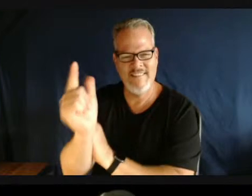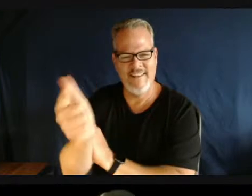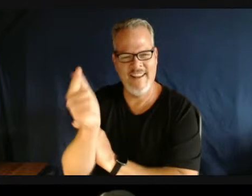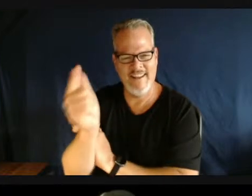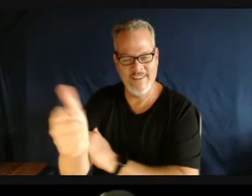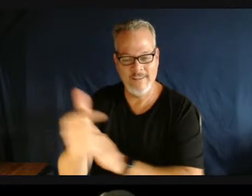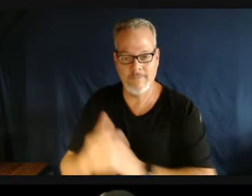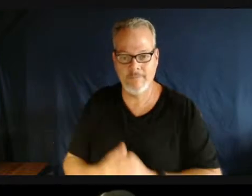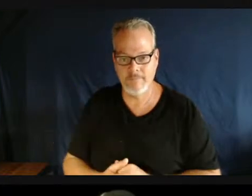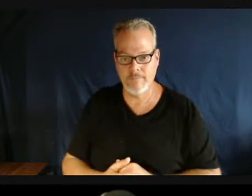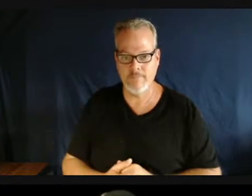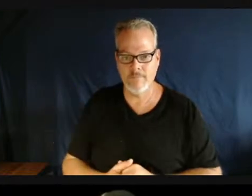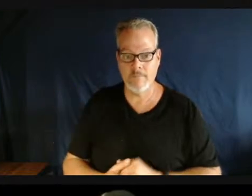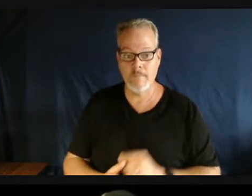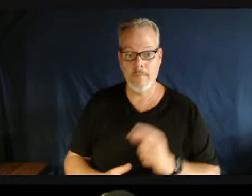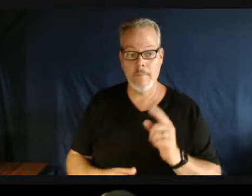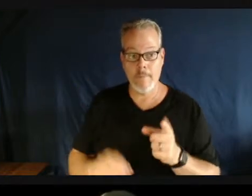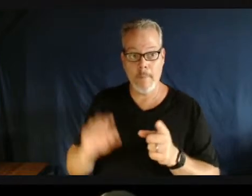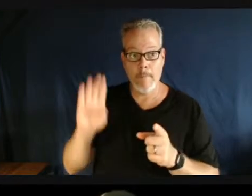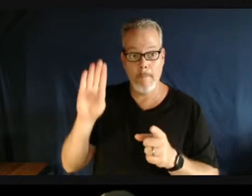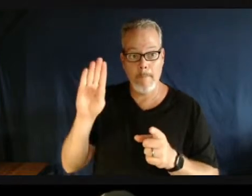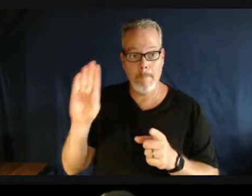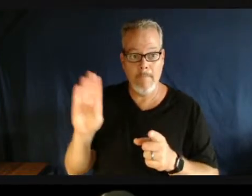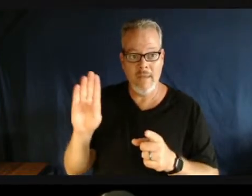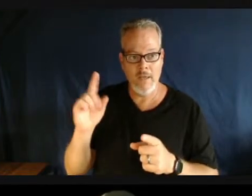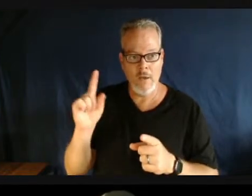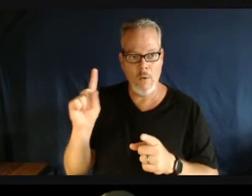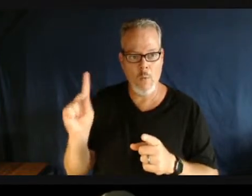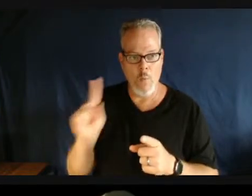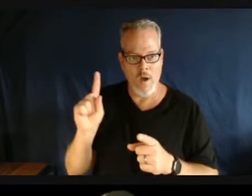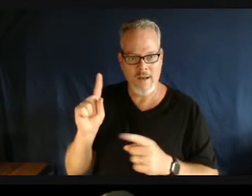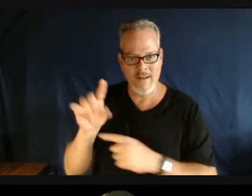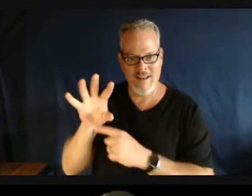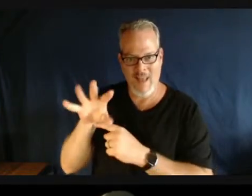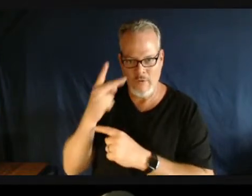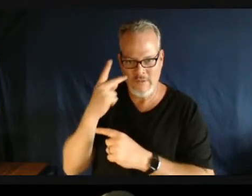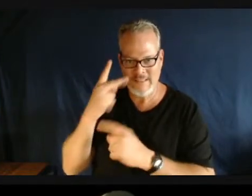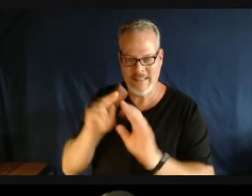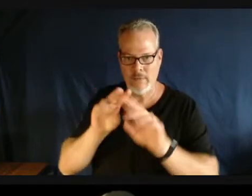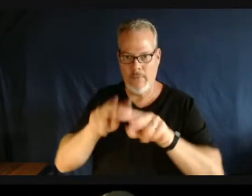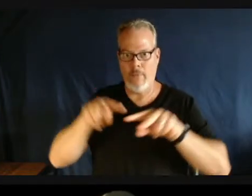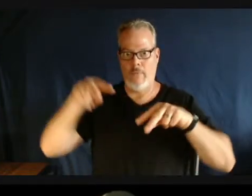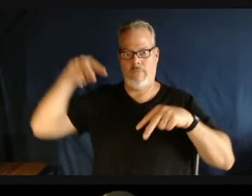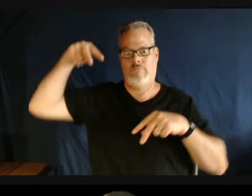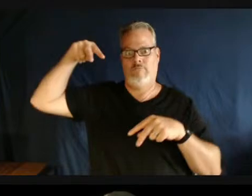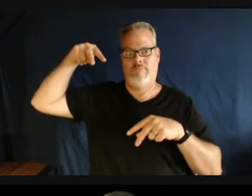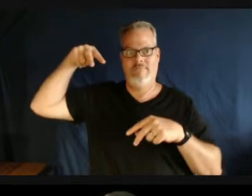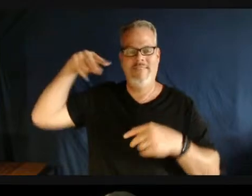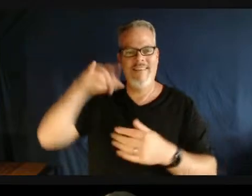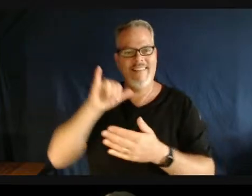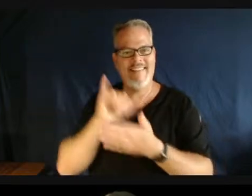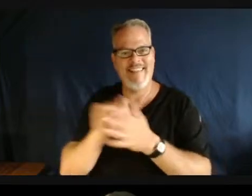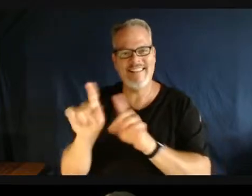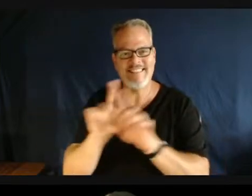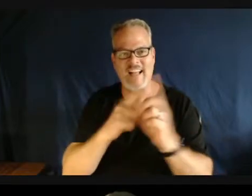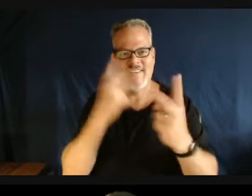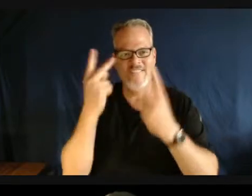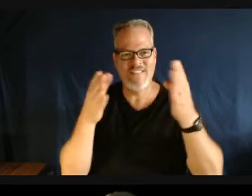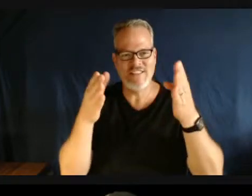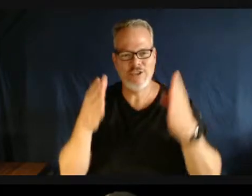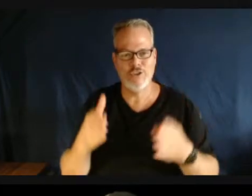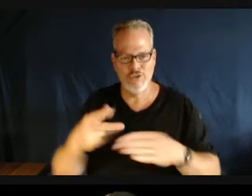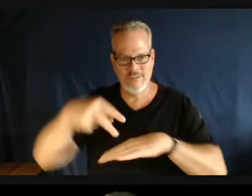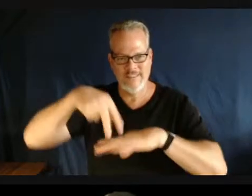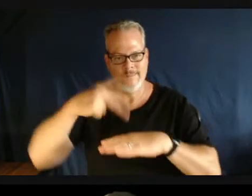Here's a view from the B1 camera, which is further back, so closer to a view that you might have as a visitor to the national park. Here's that